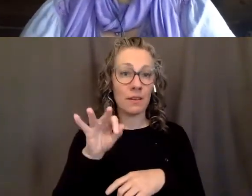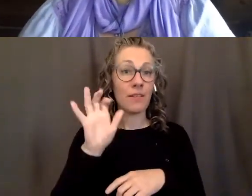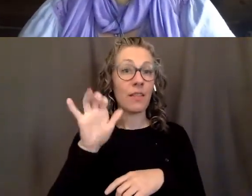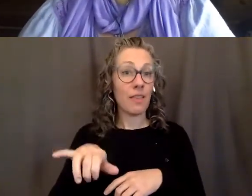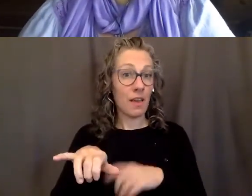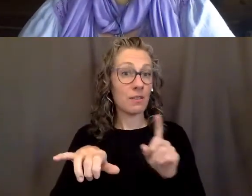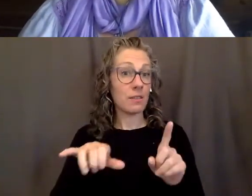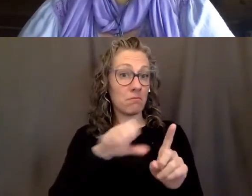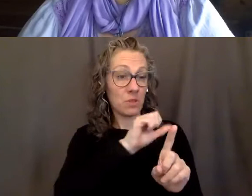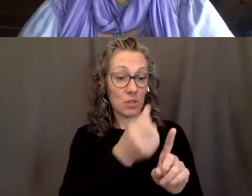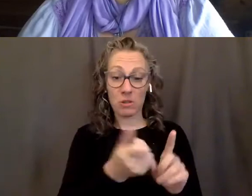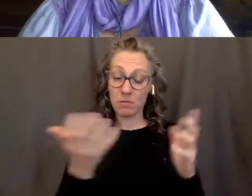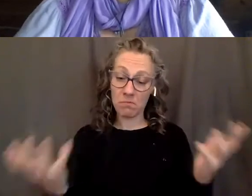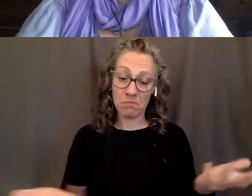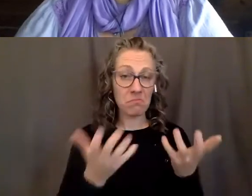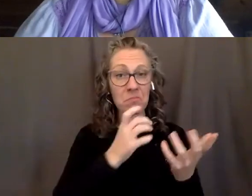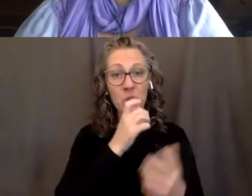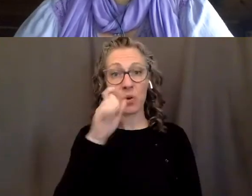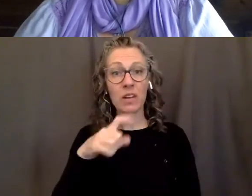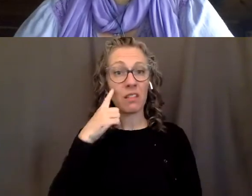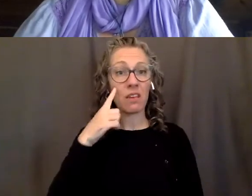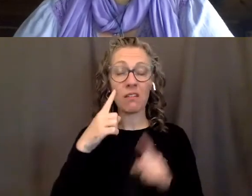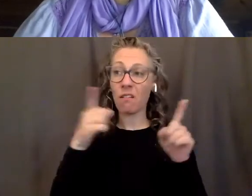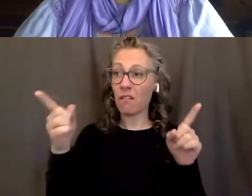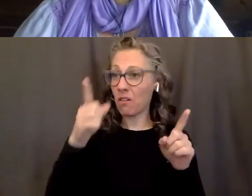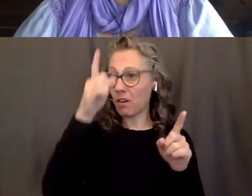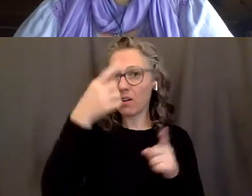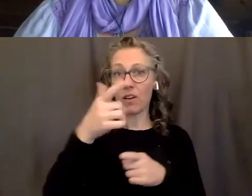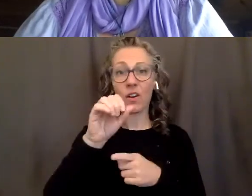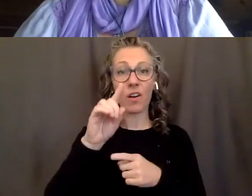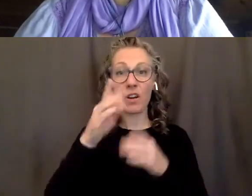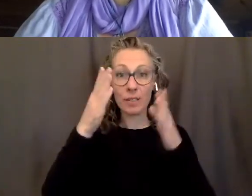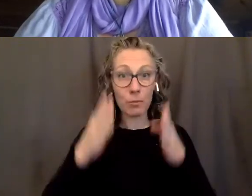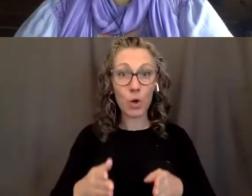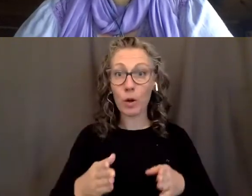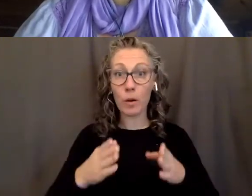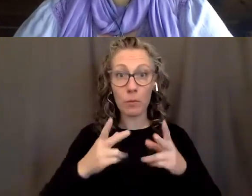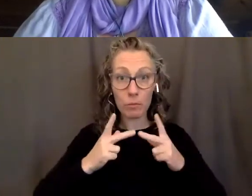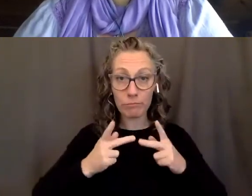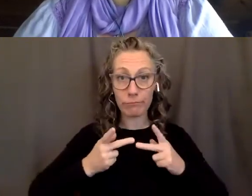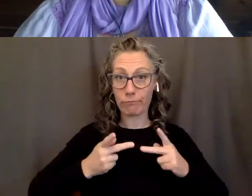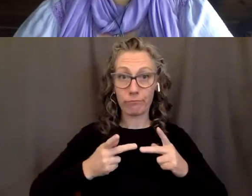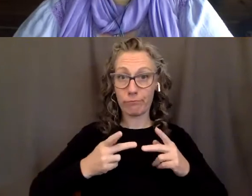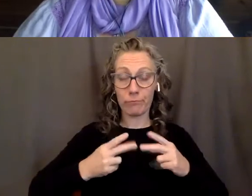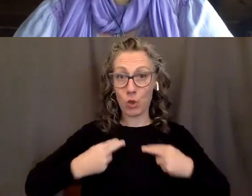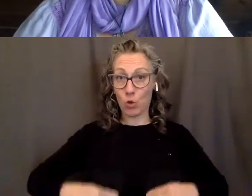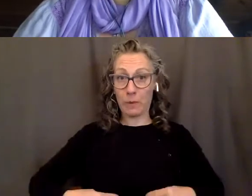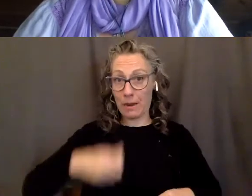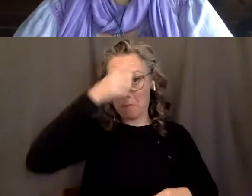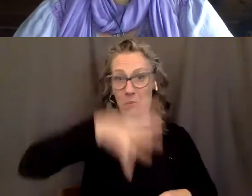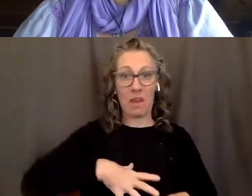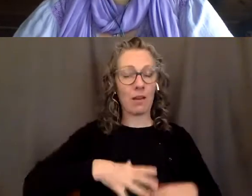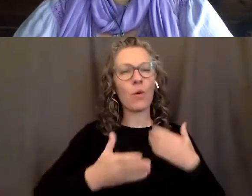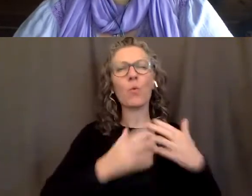case, then there's no need to think of God as a person or as a man, or just whatever works for